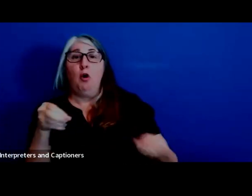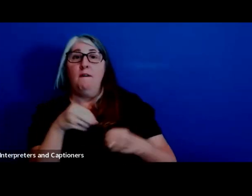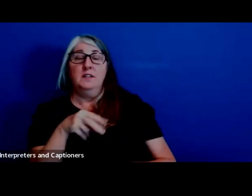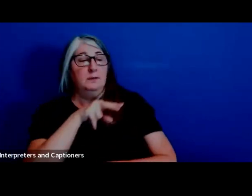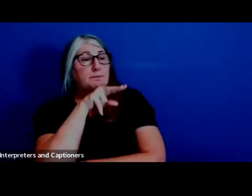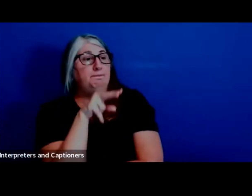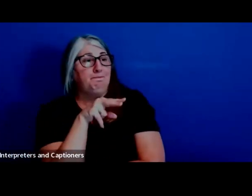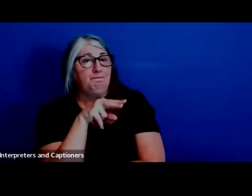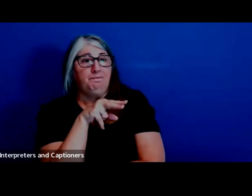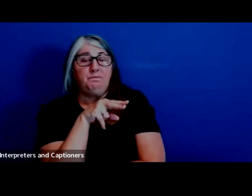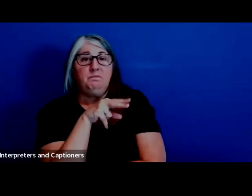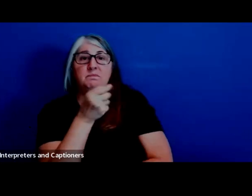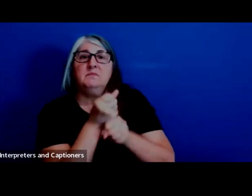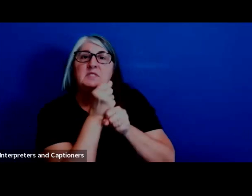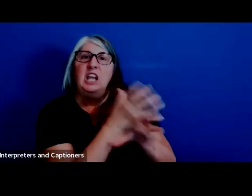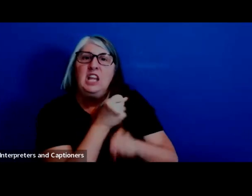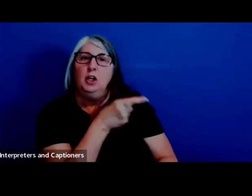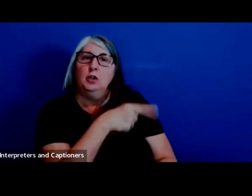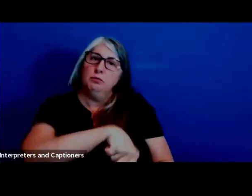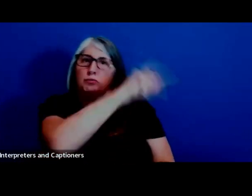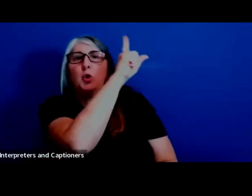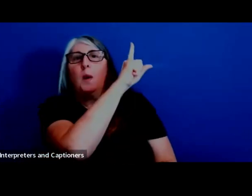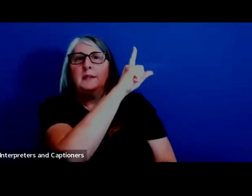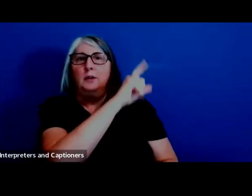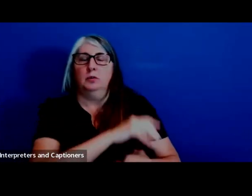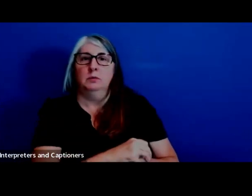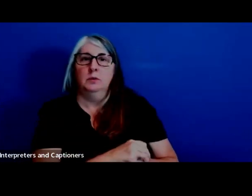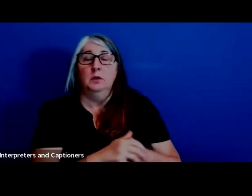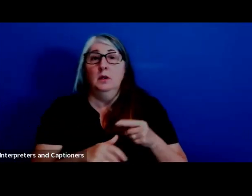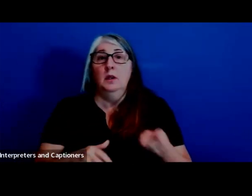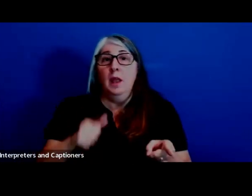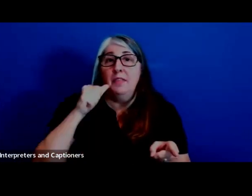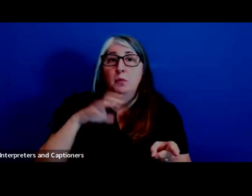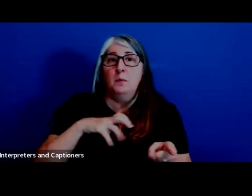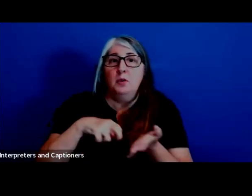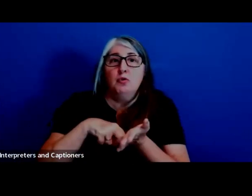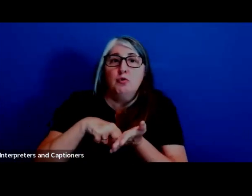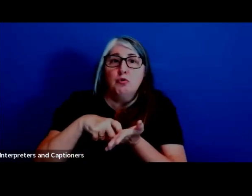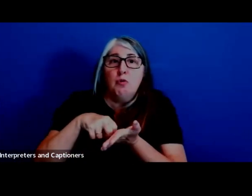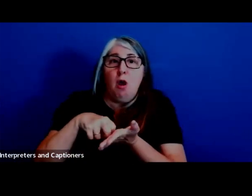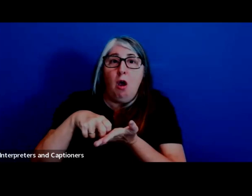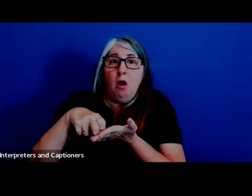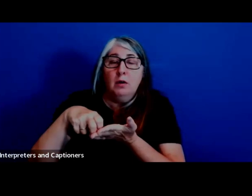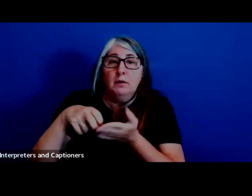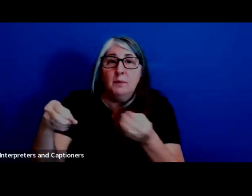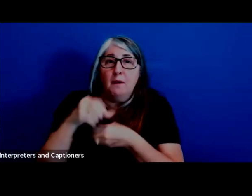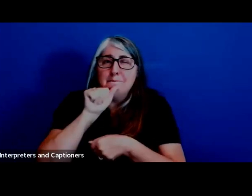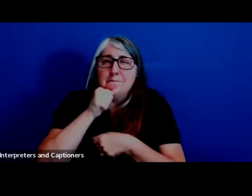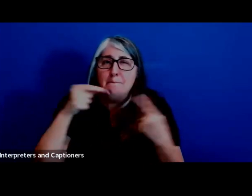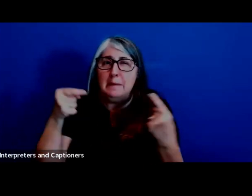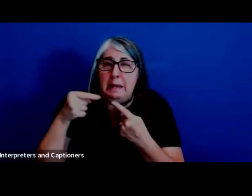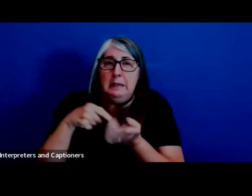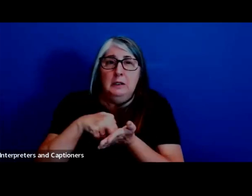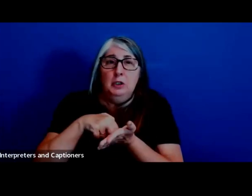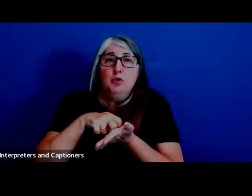woman, yelled at her to get back upstairs. This woman crawled away from the office and started crawling